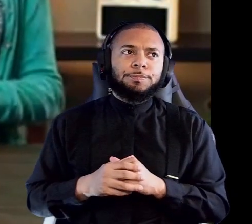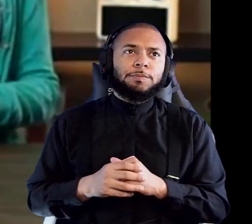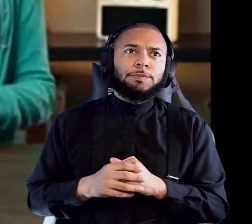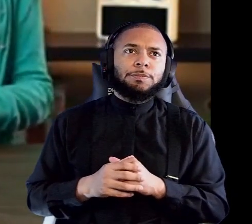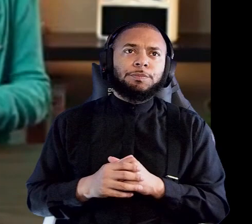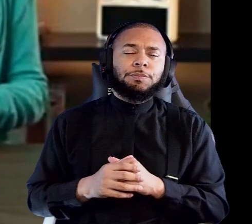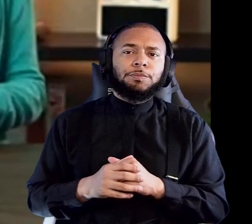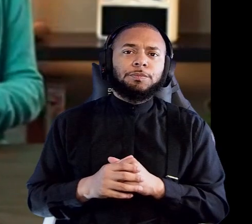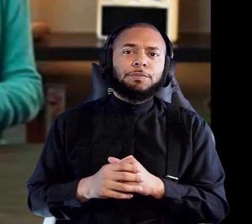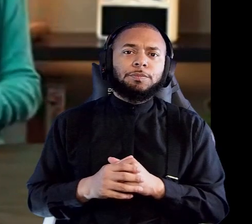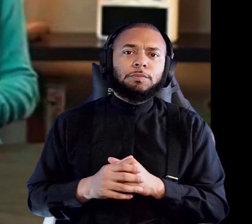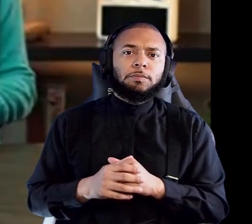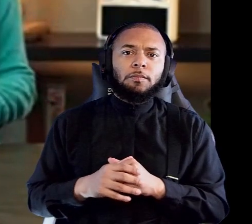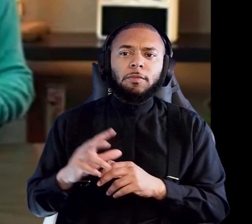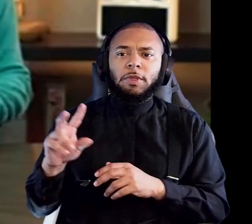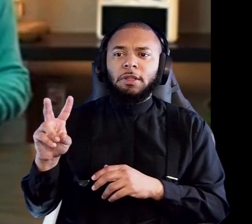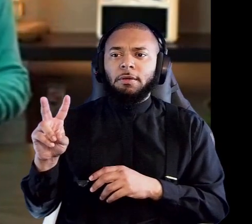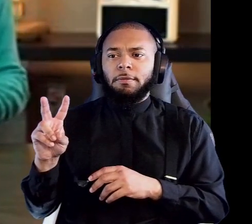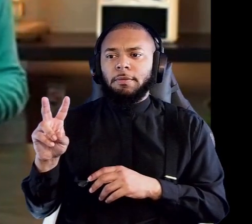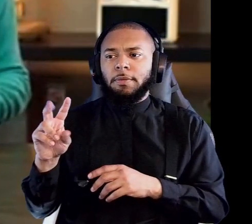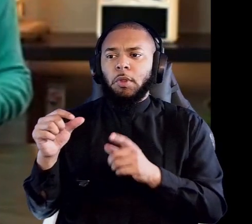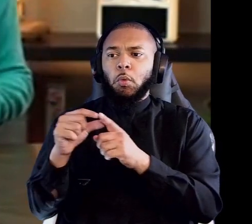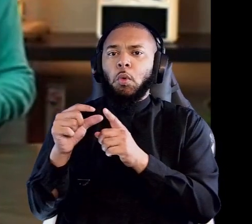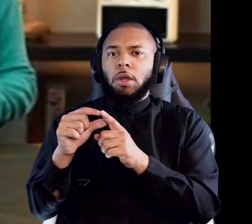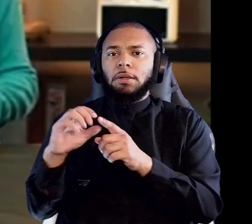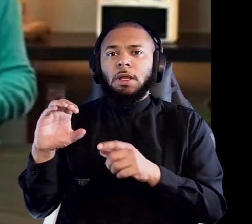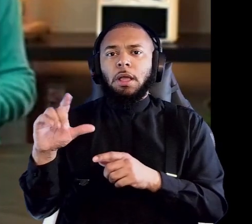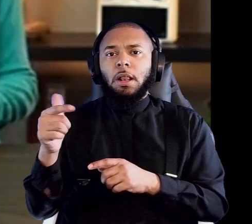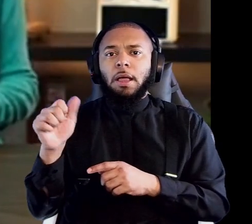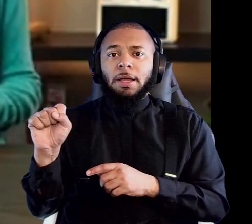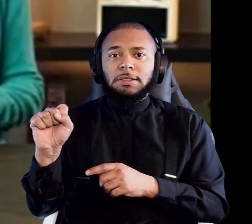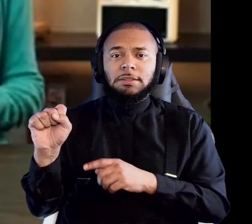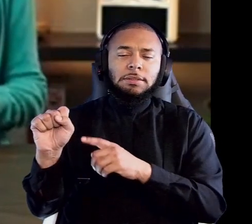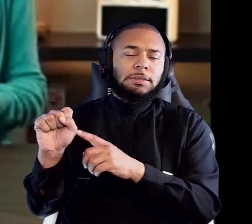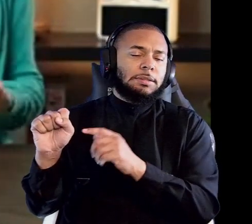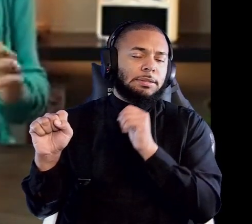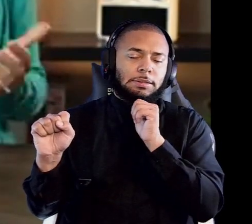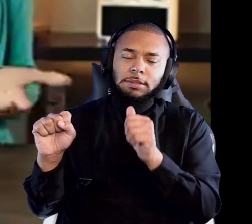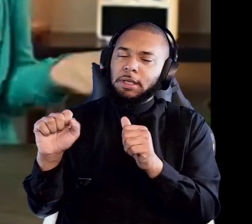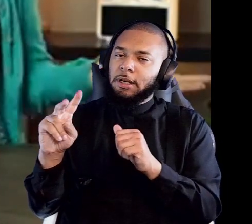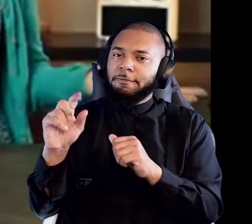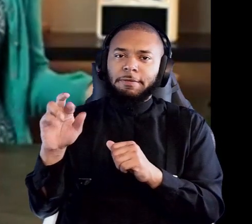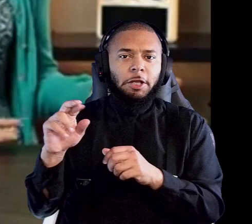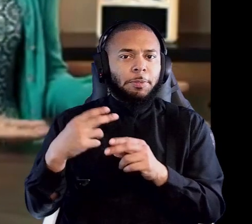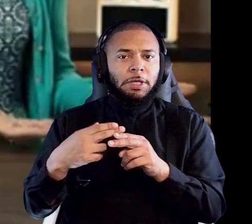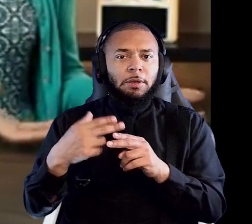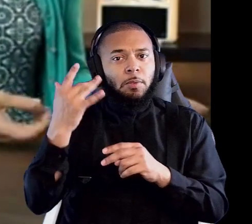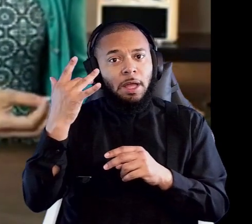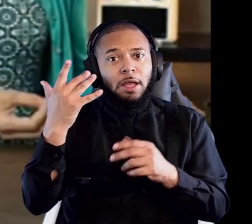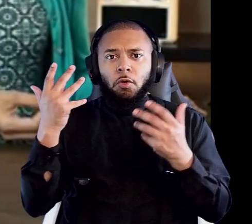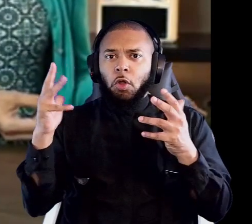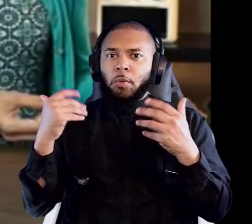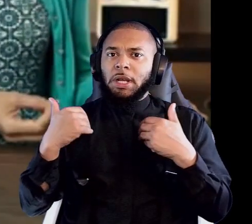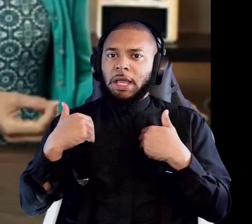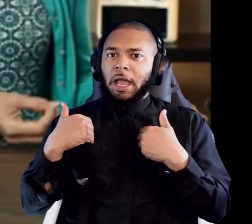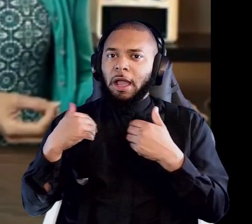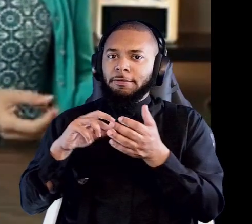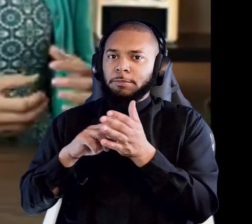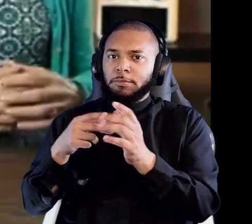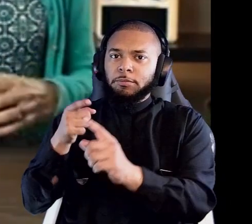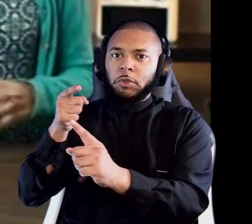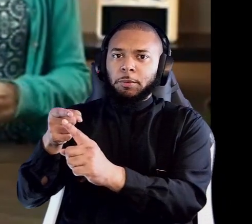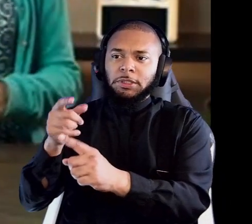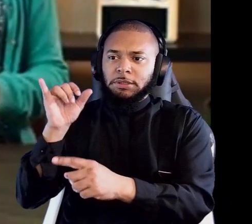Or the word class. Not a good variable name because we already have a meaning for the word